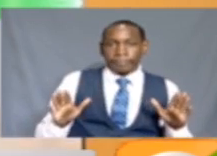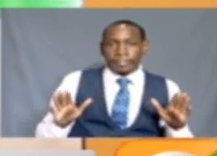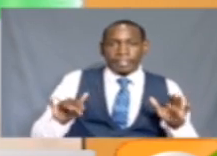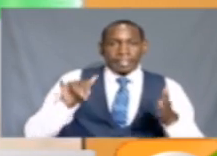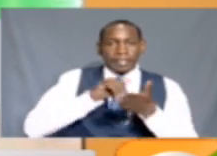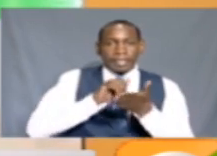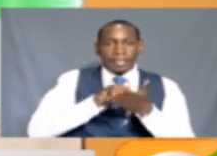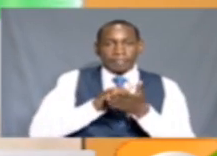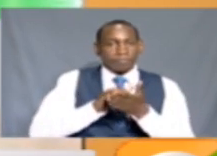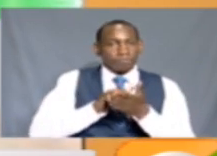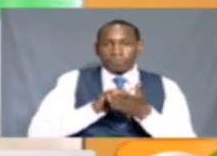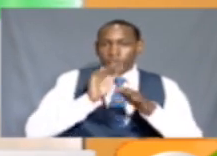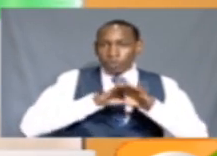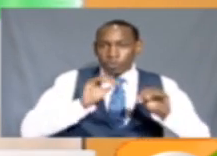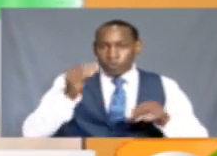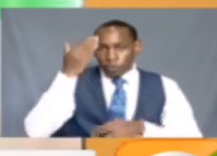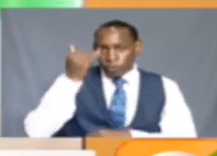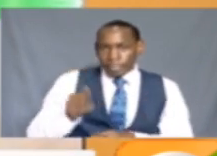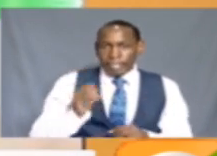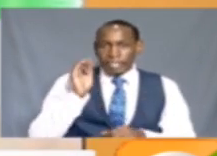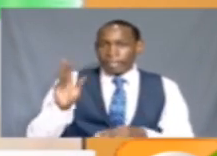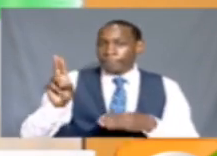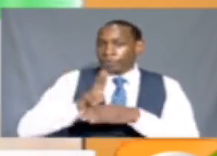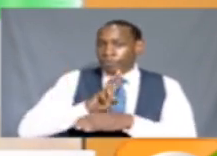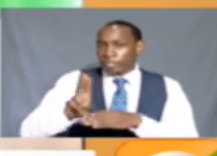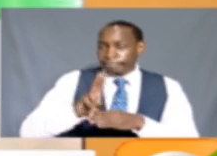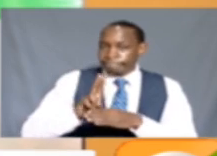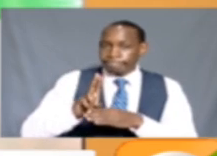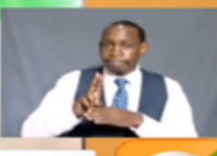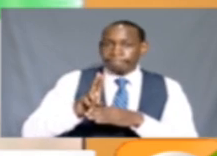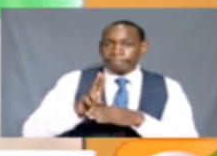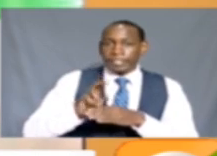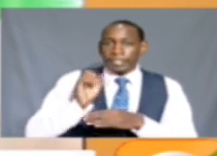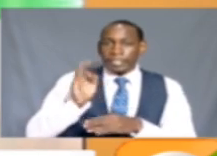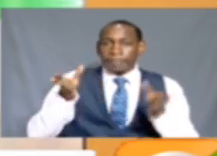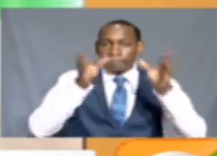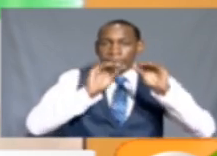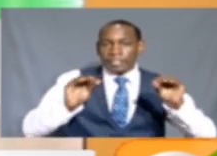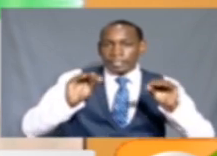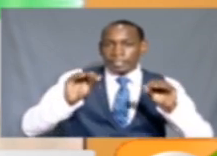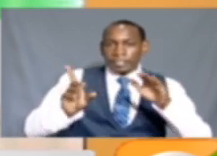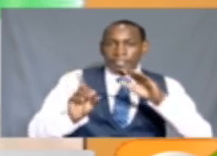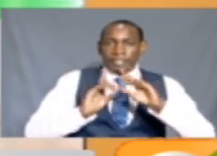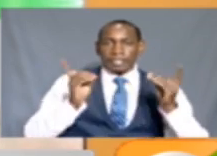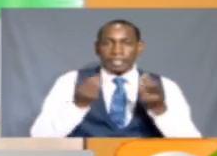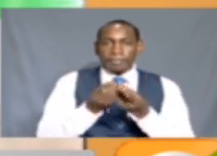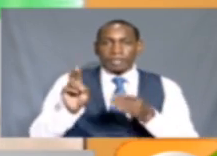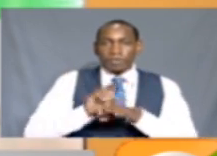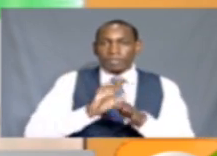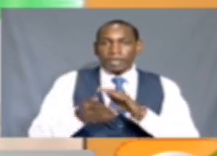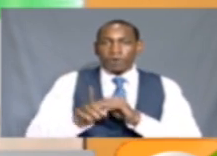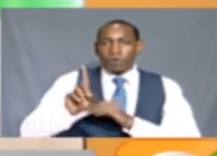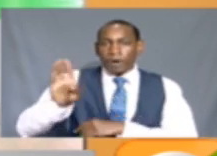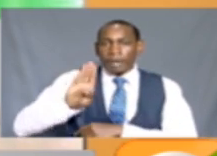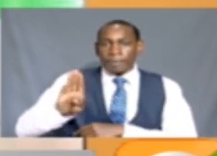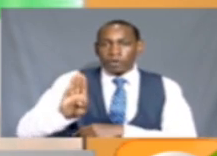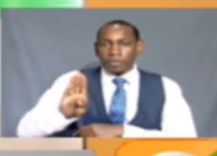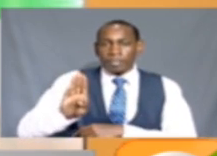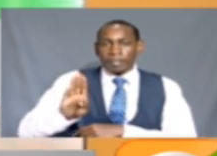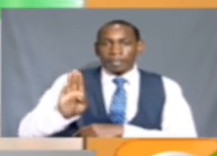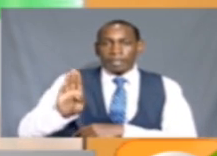that's mischief, obviously, because if you're spending, the government department spending close to 1 billion shillings every